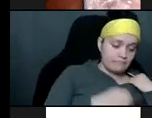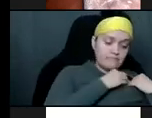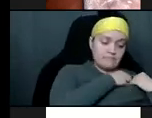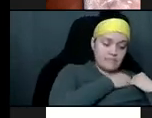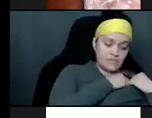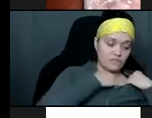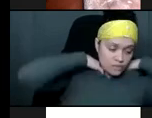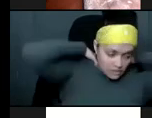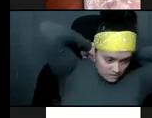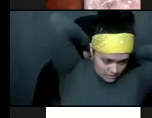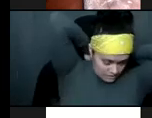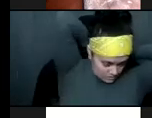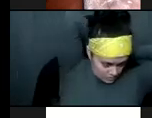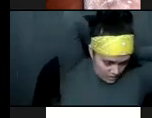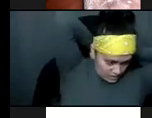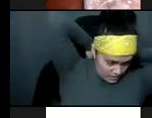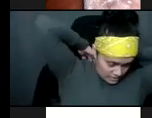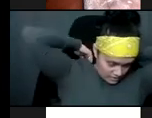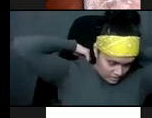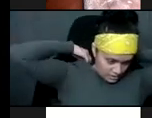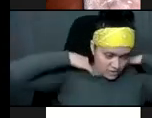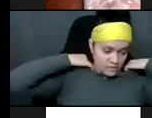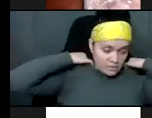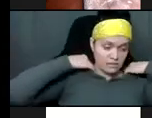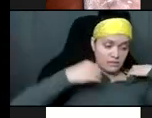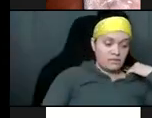a legitimate answer also.